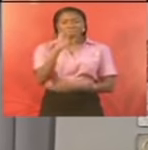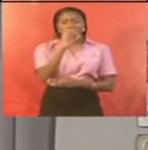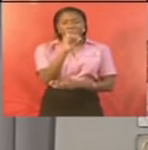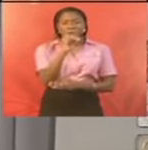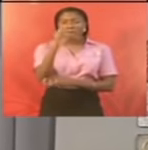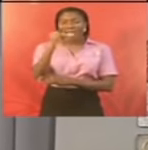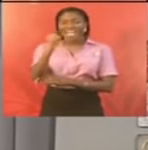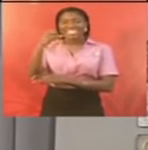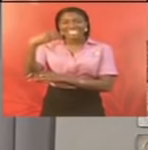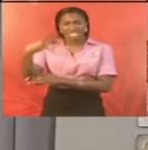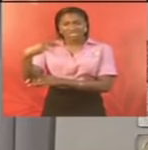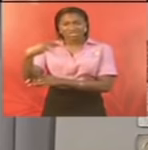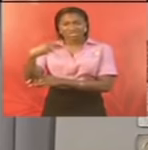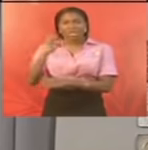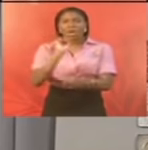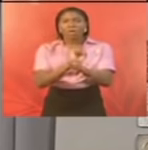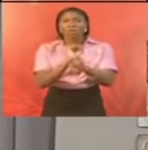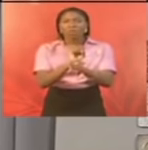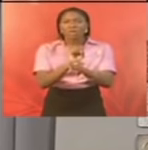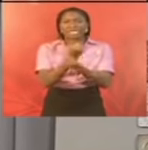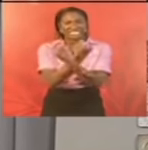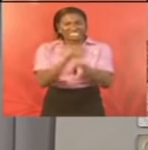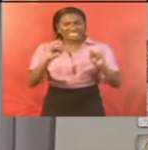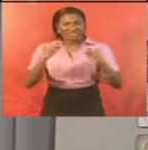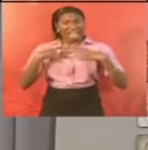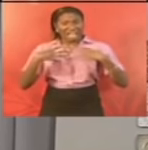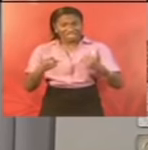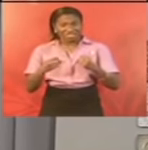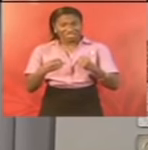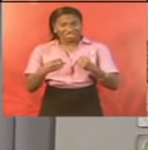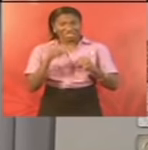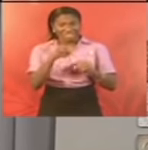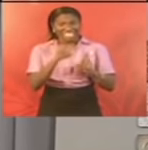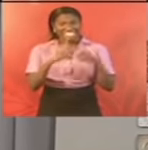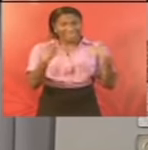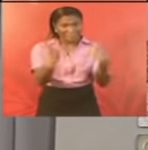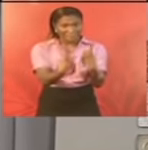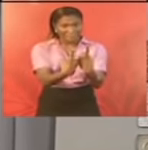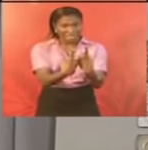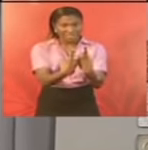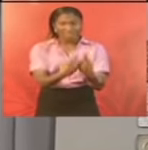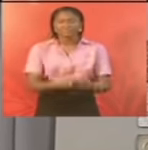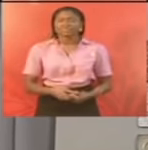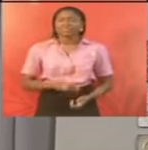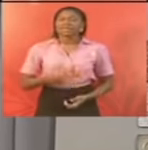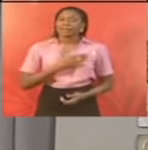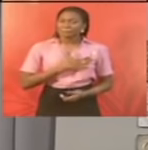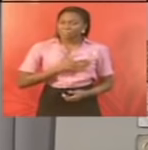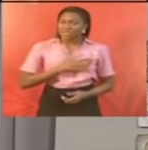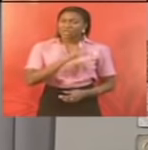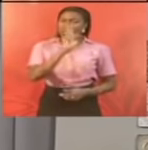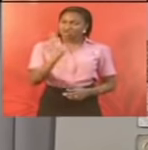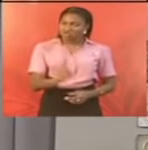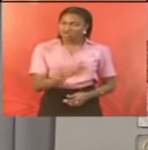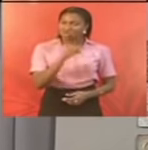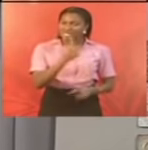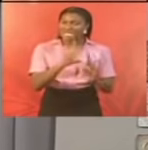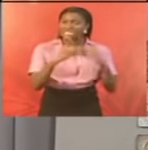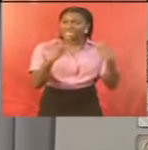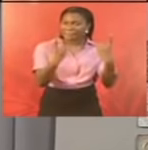with the Ministry of Health, because the Ministry of Health can't be everywhere at the same time. So we need to have